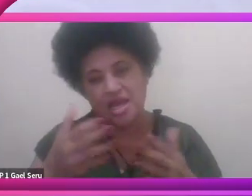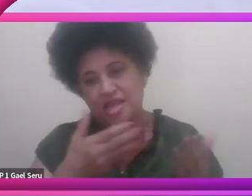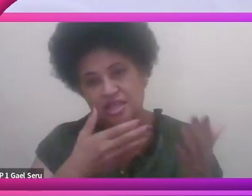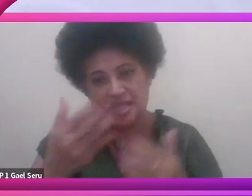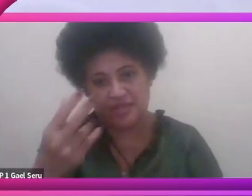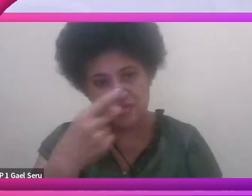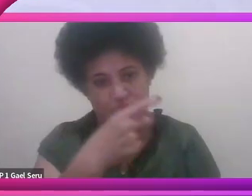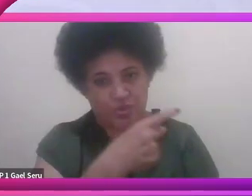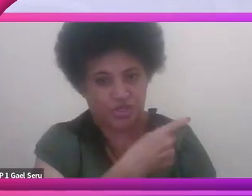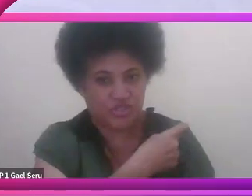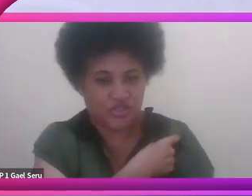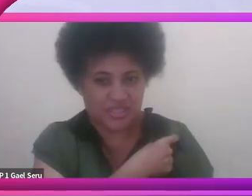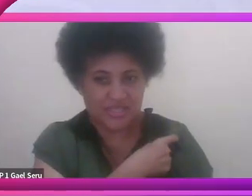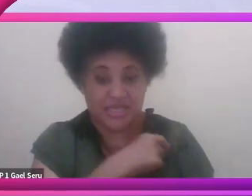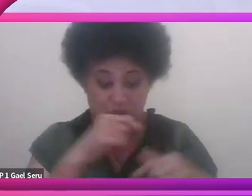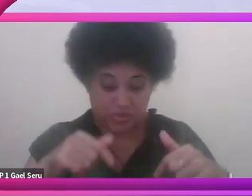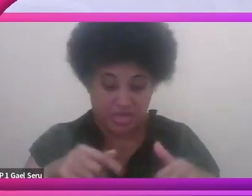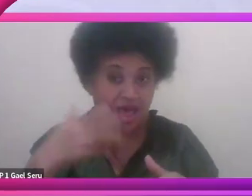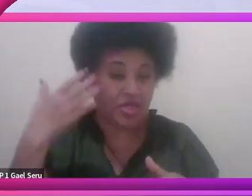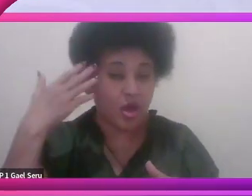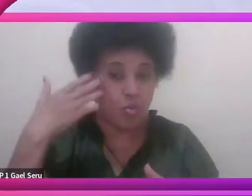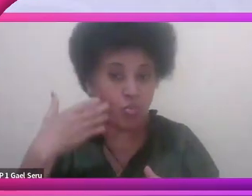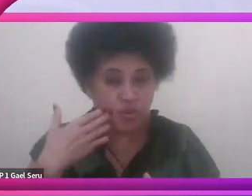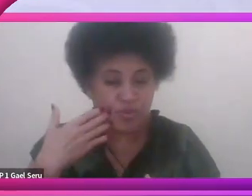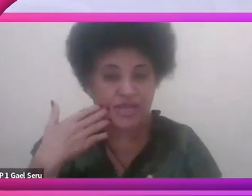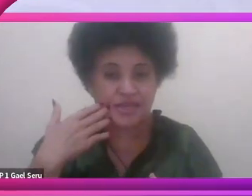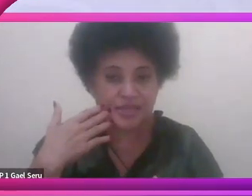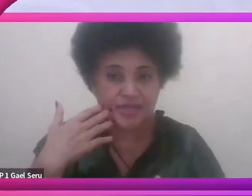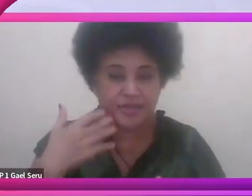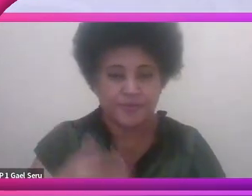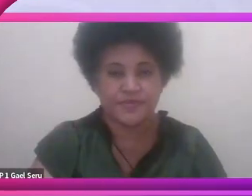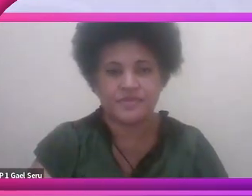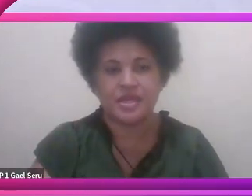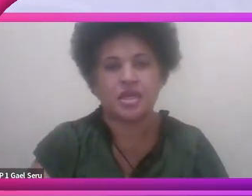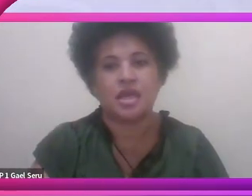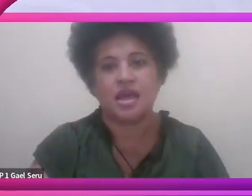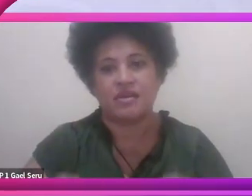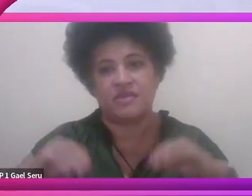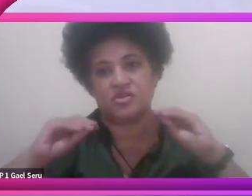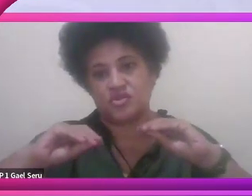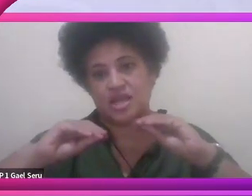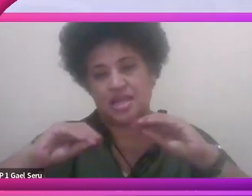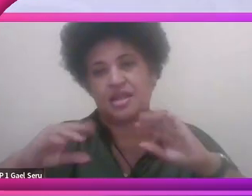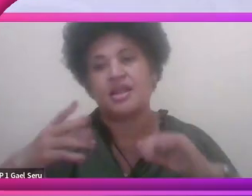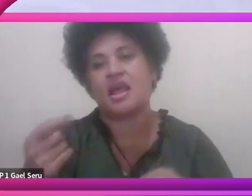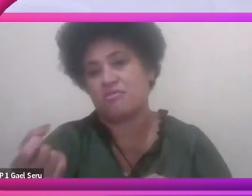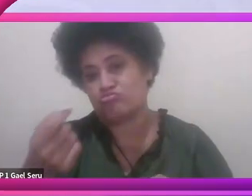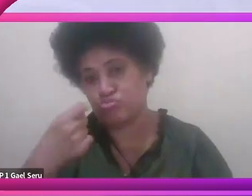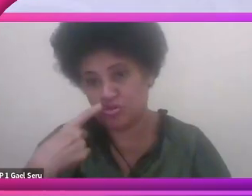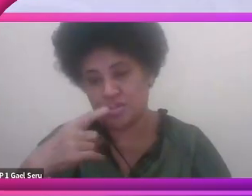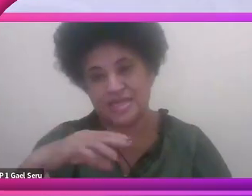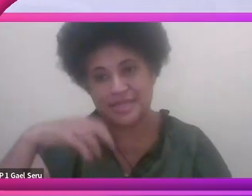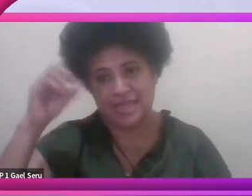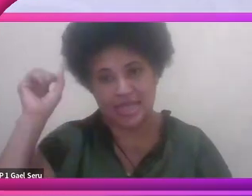cell injectable, where the woman will be trained by the healthcare worker. They take medicine home and then